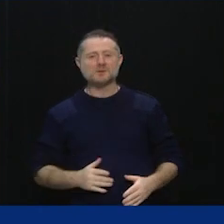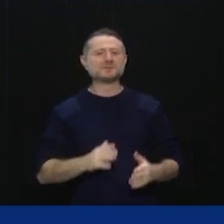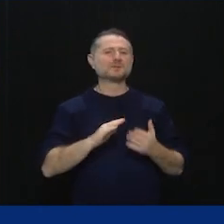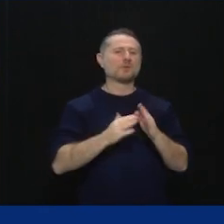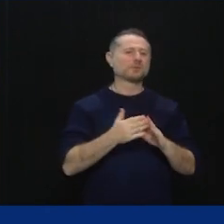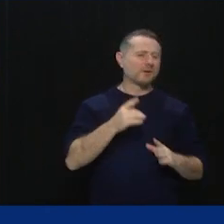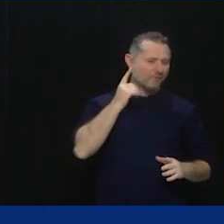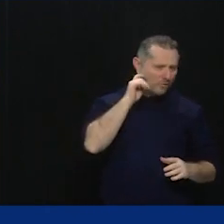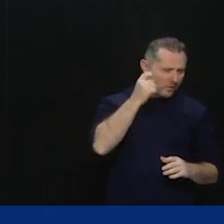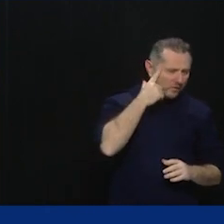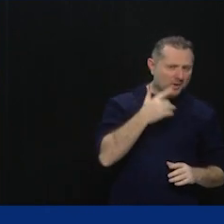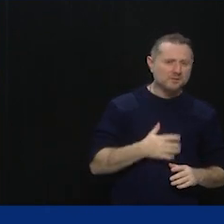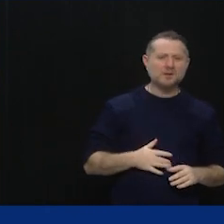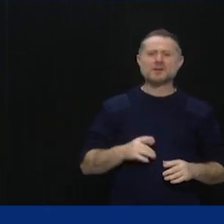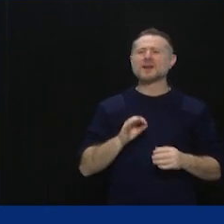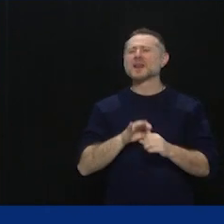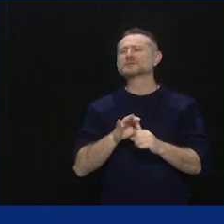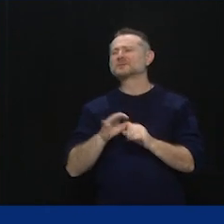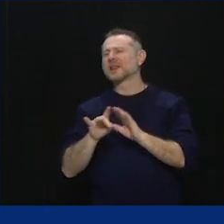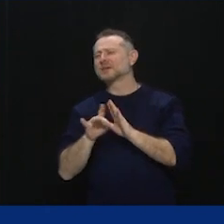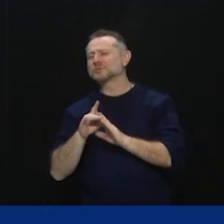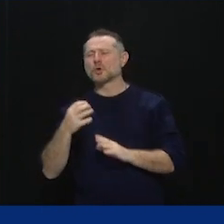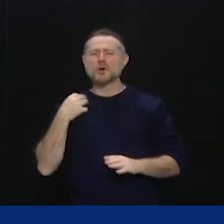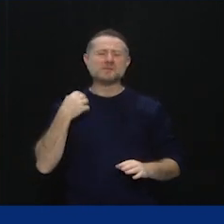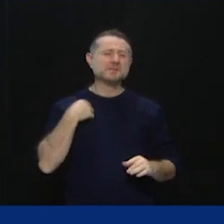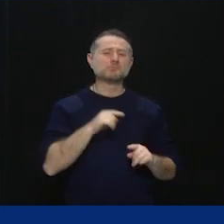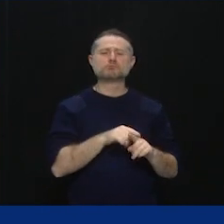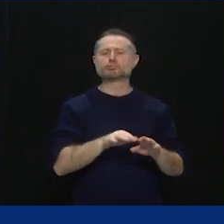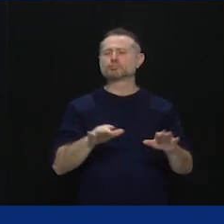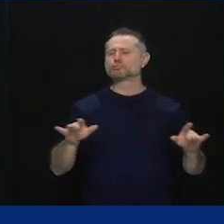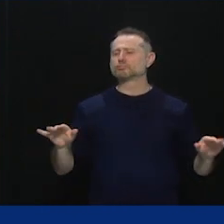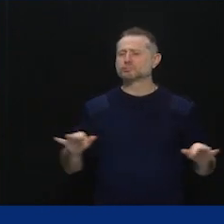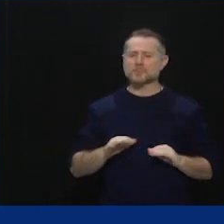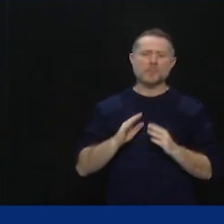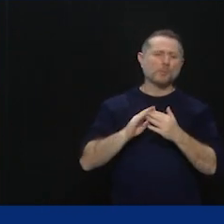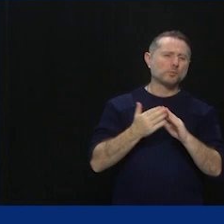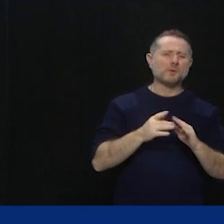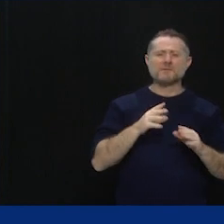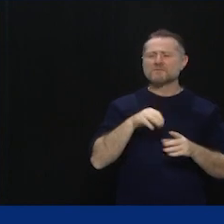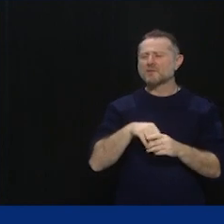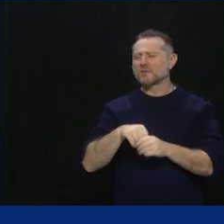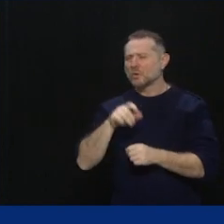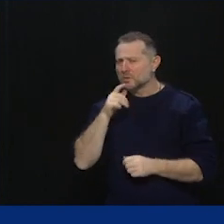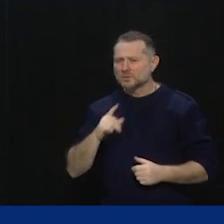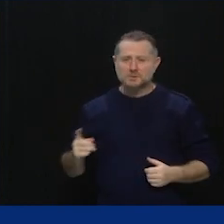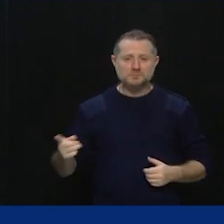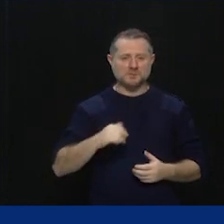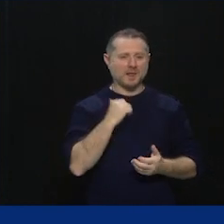and community stakeholders that help make this community-driven project, Ronkonkoma Hub, a reality today.